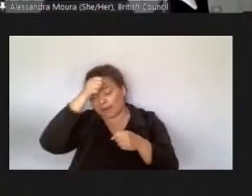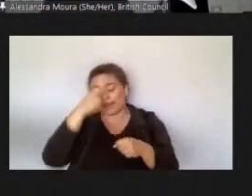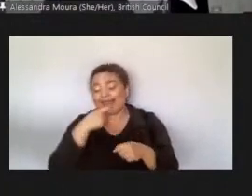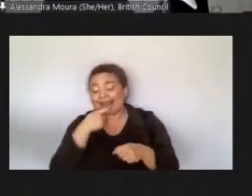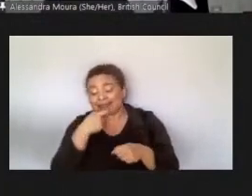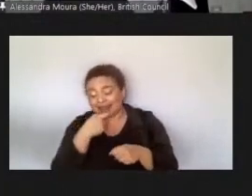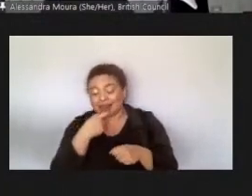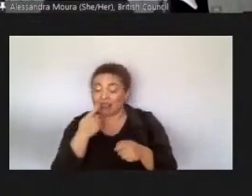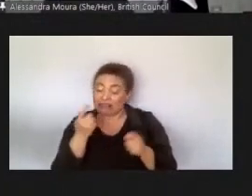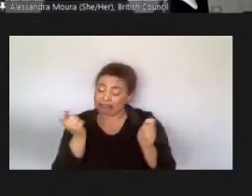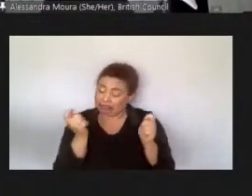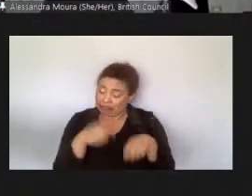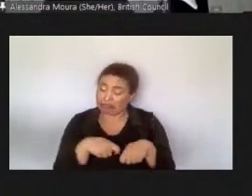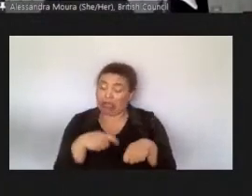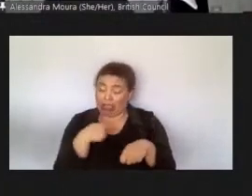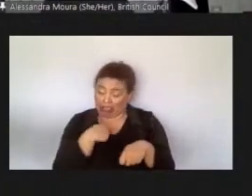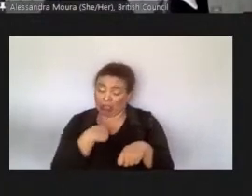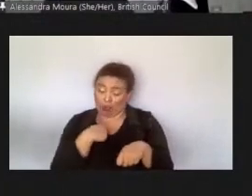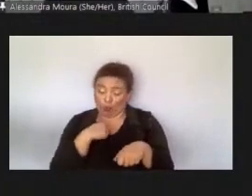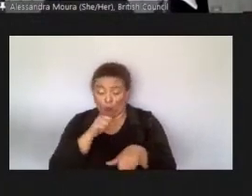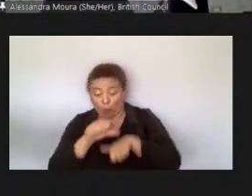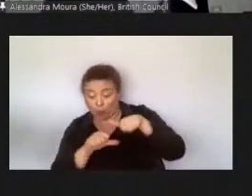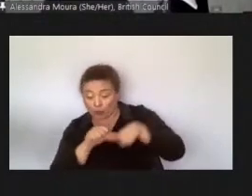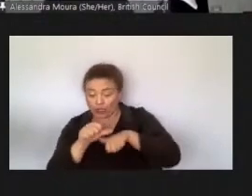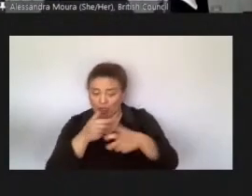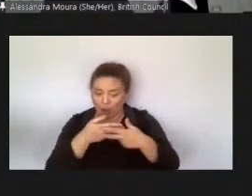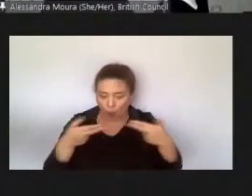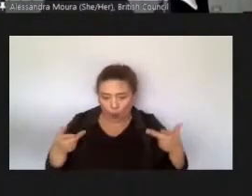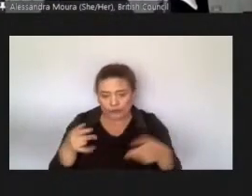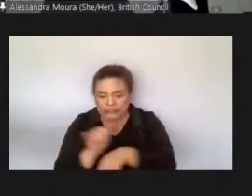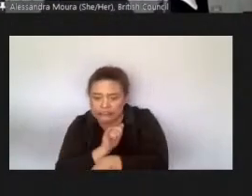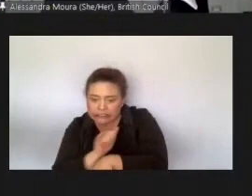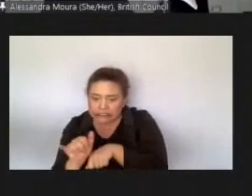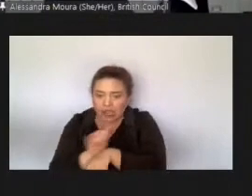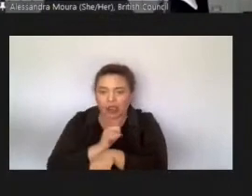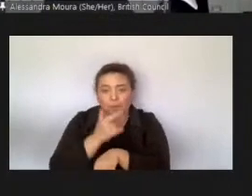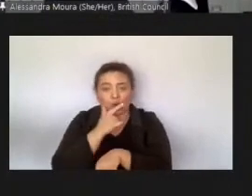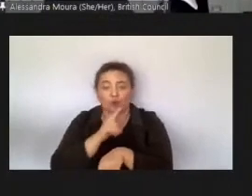change something in my classroom to make those conditions more,